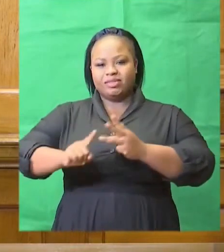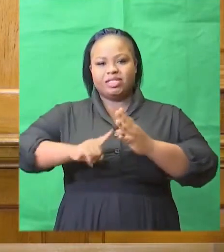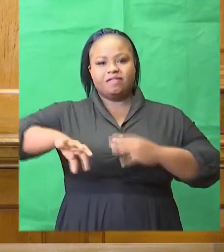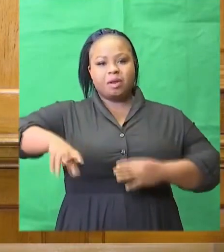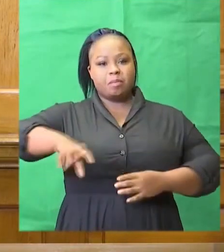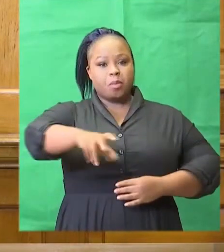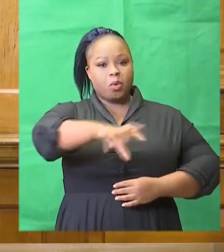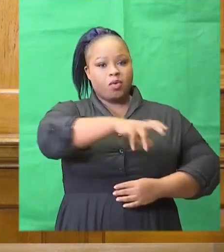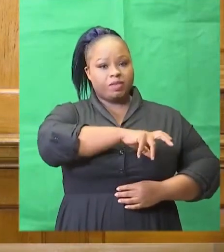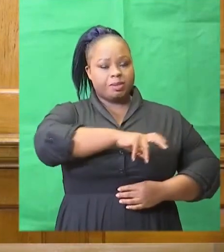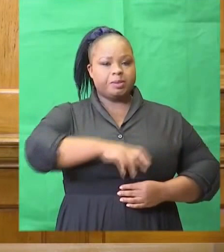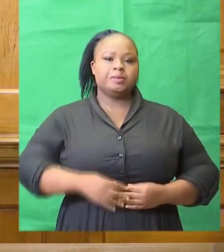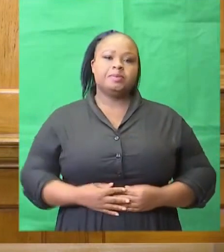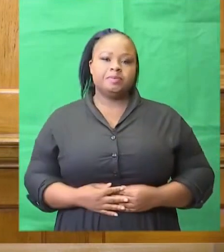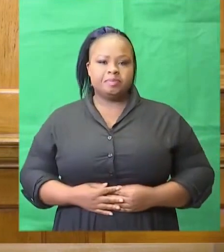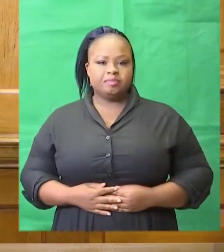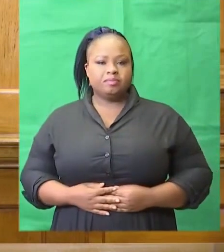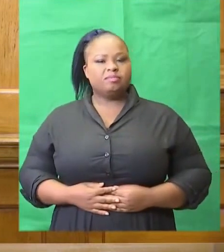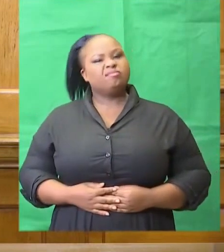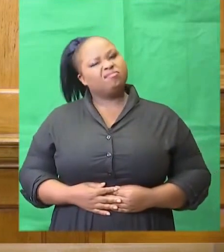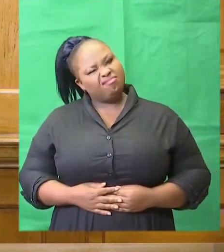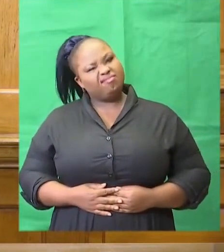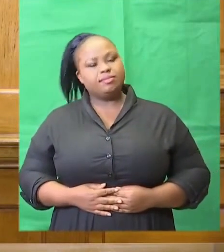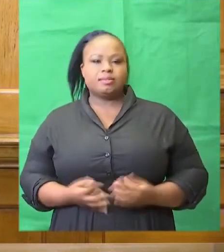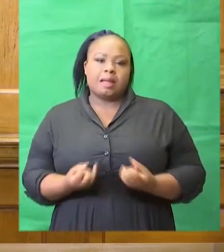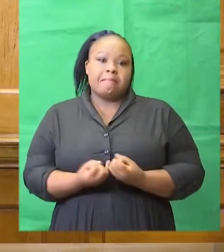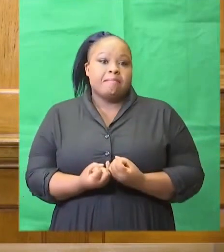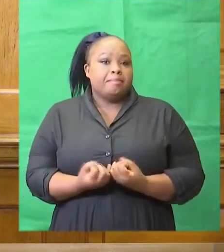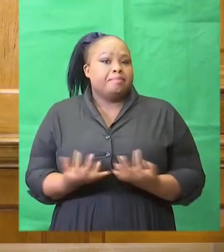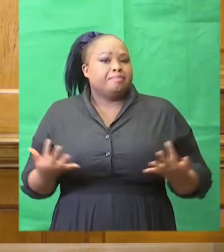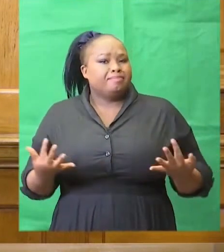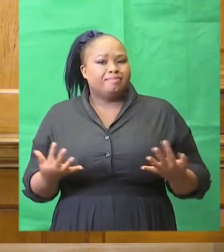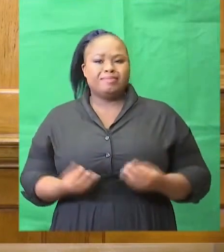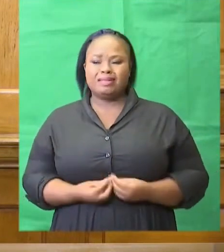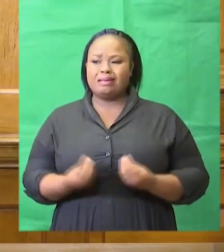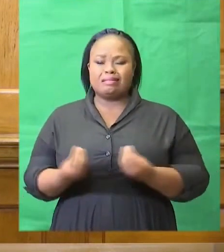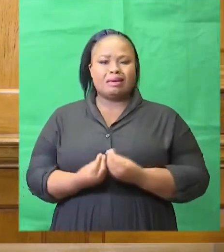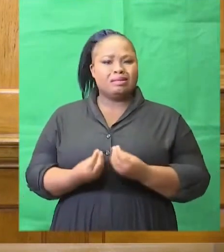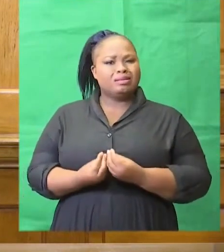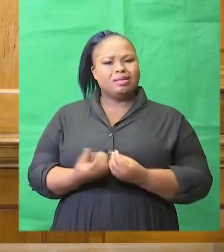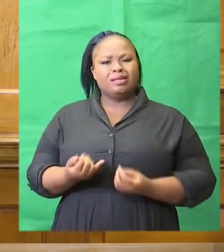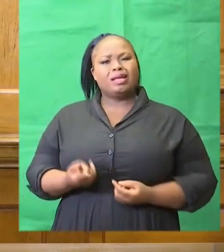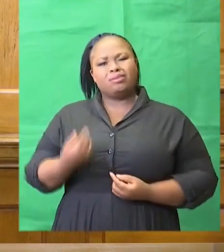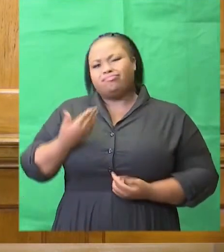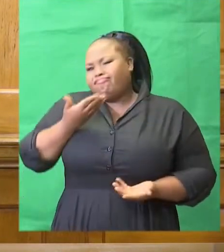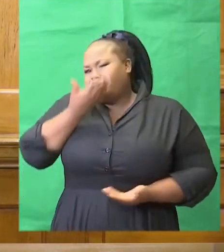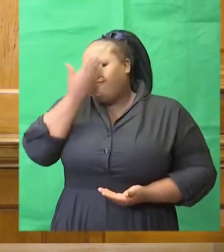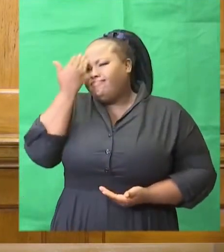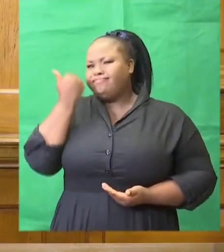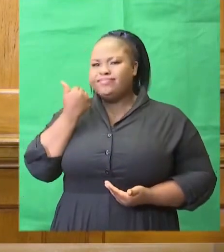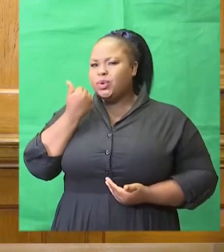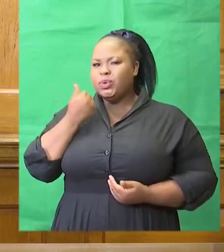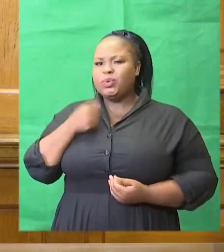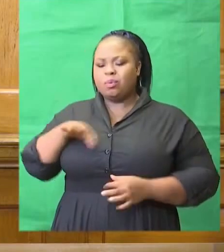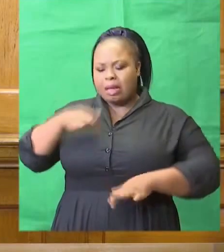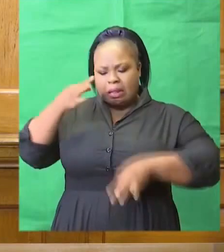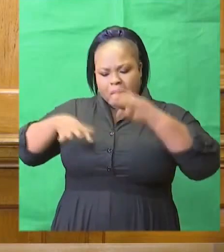country. There are still a number of things about the variant that we do not know